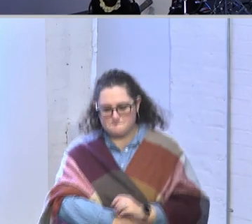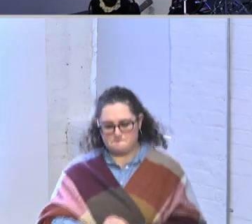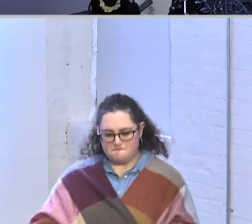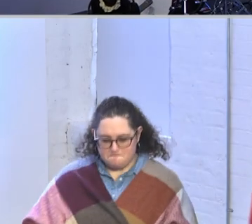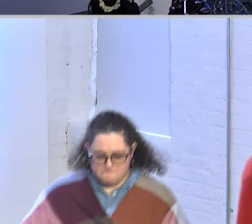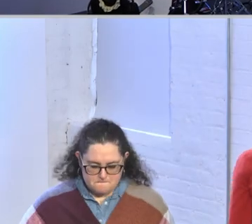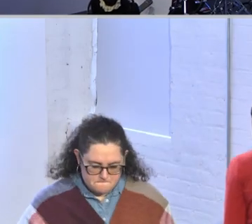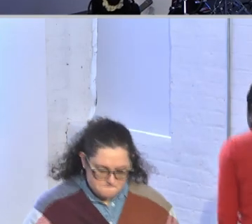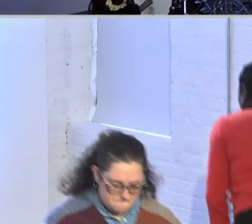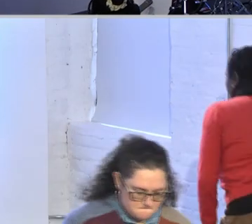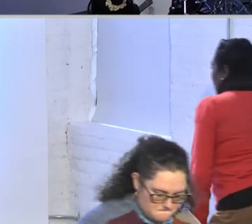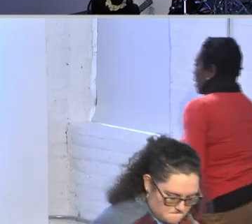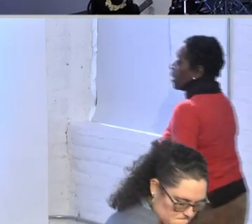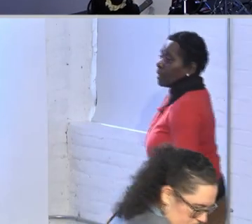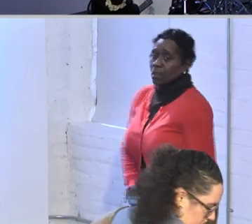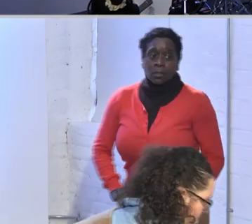here